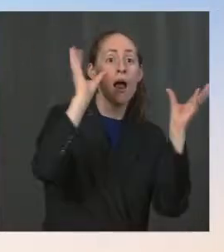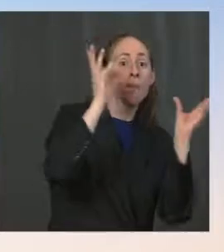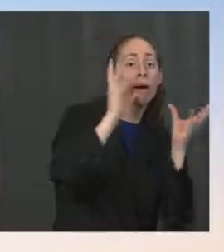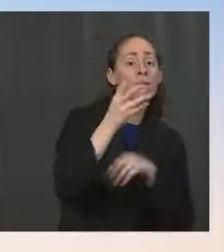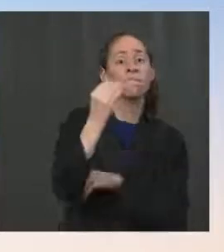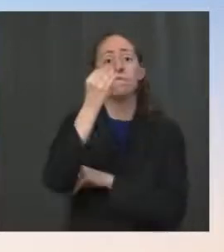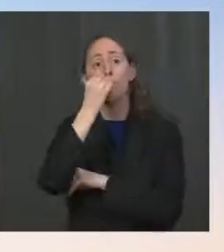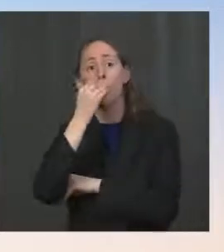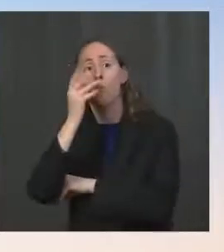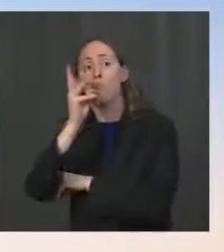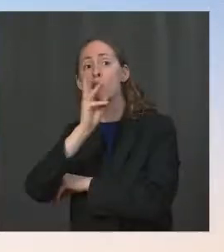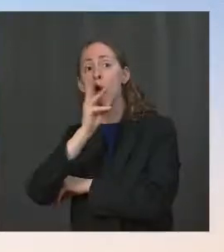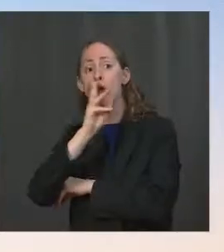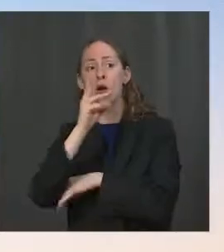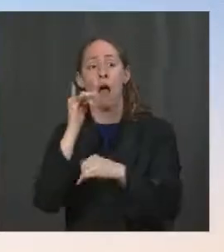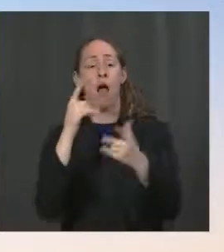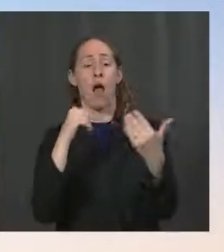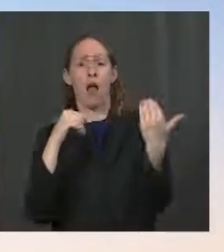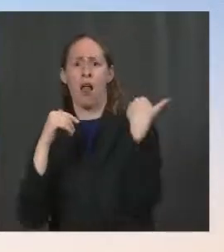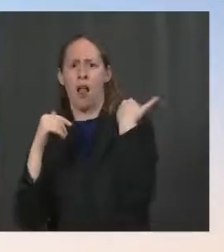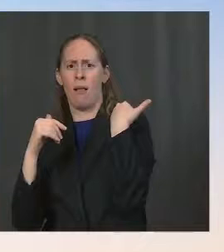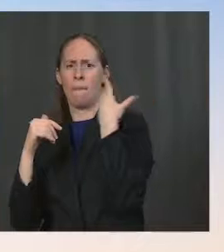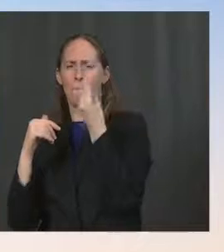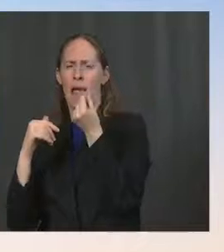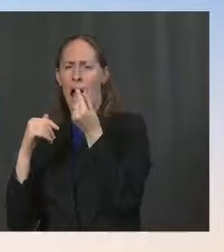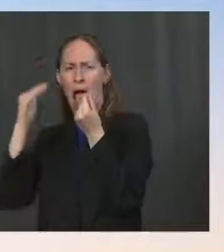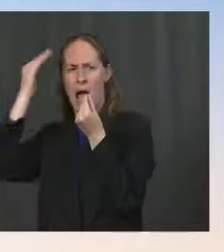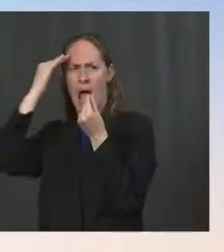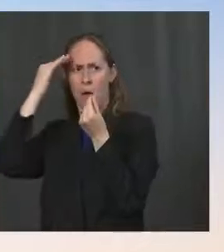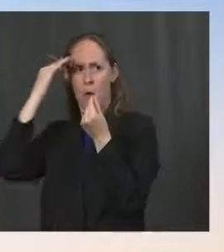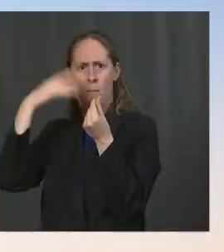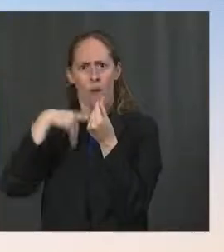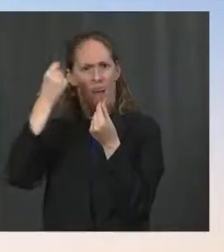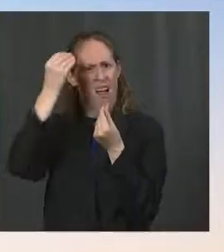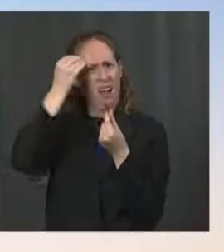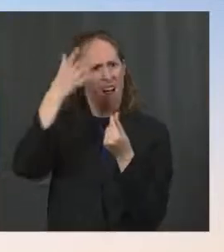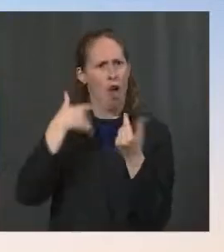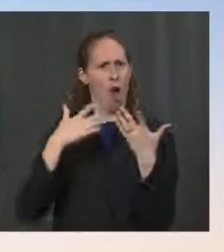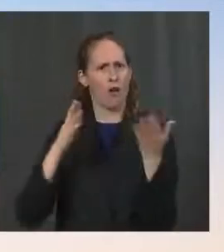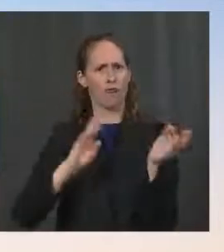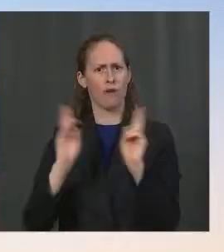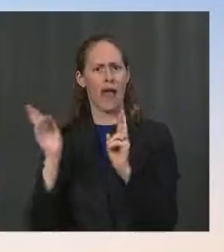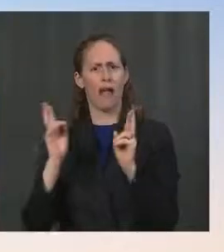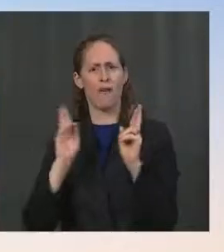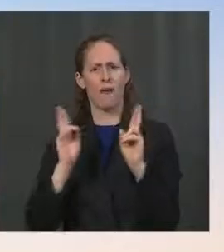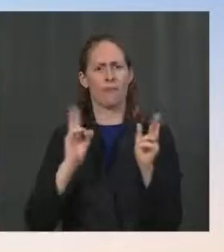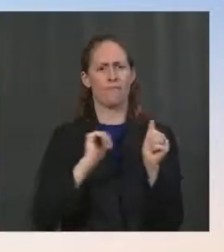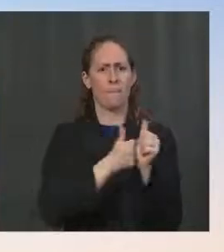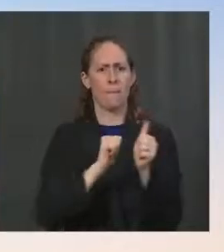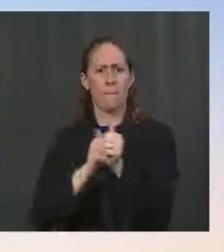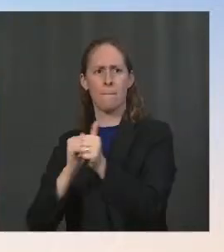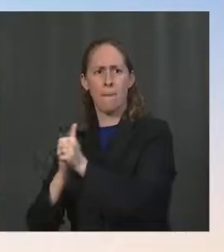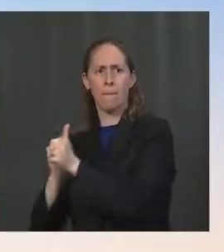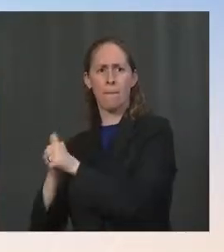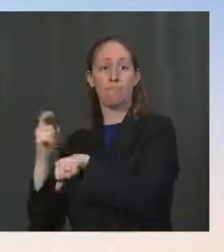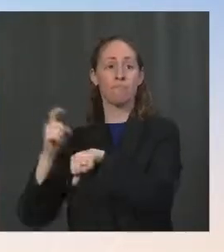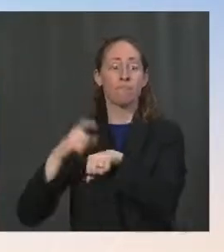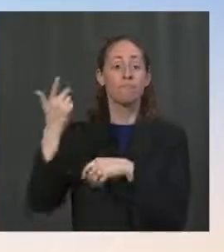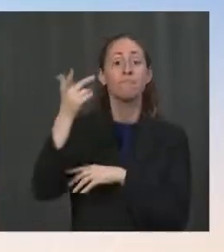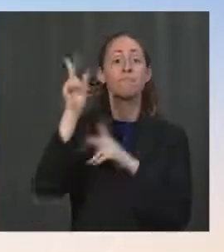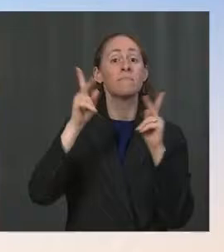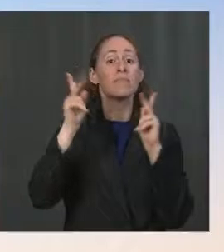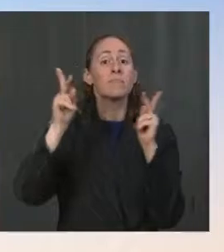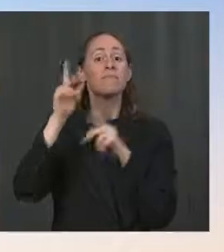as we can, but also to set up generators, food, water, FEMA resources, using all of the resources